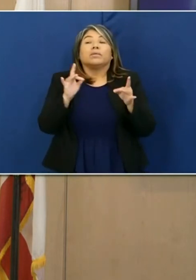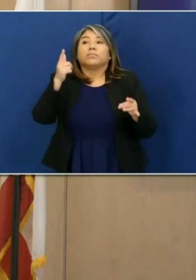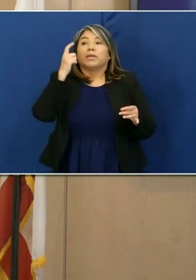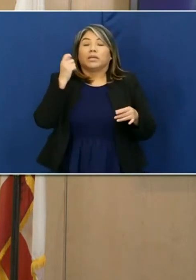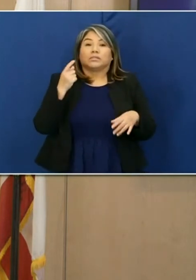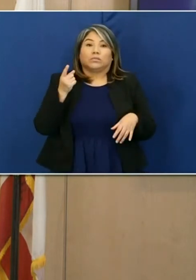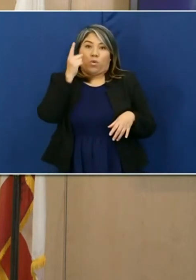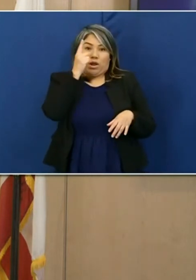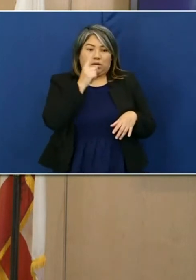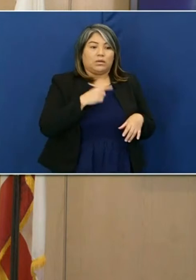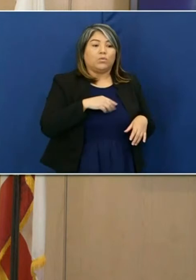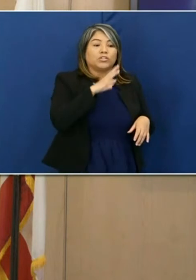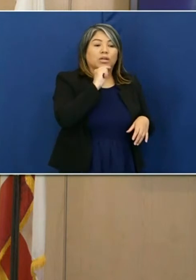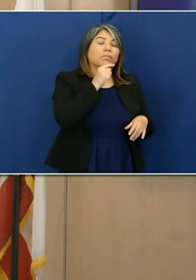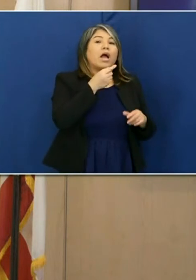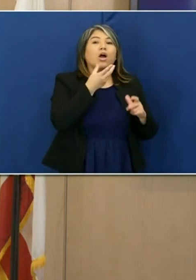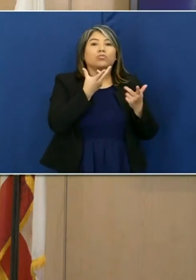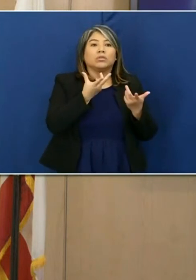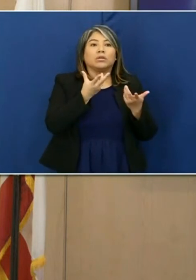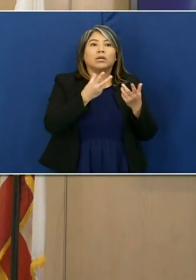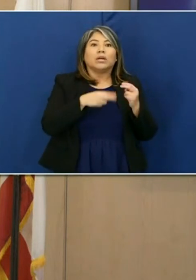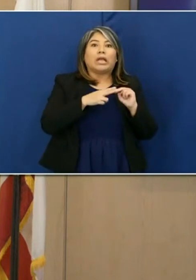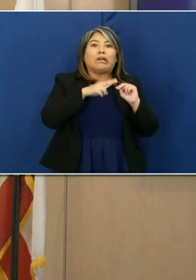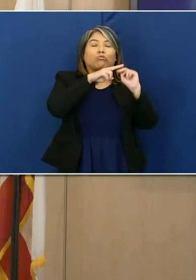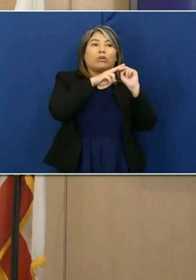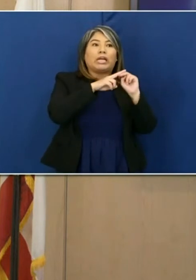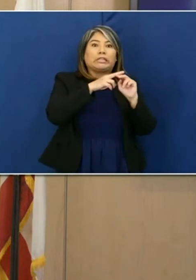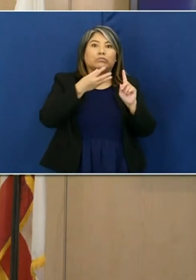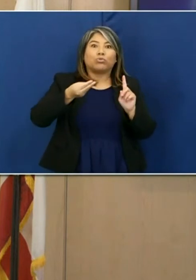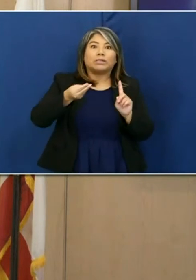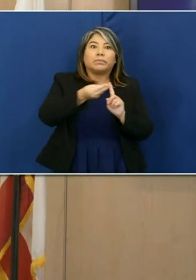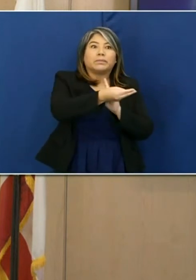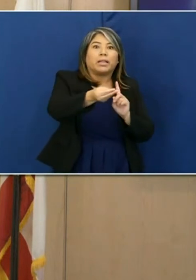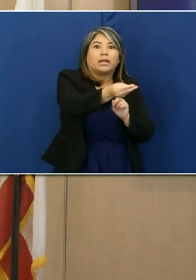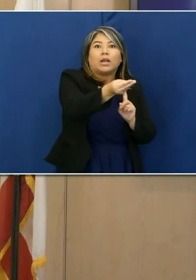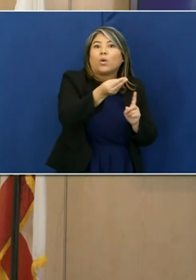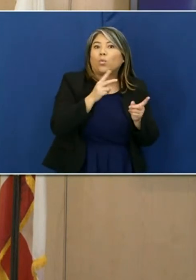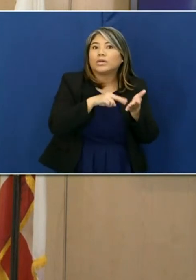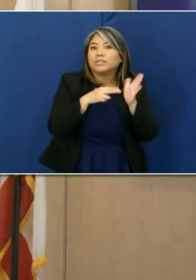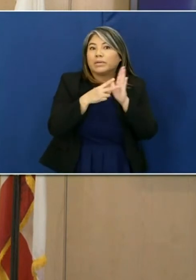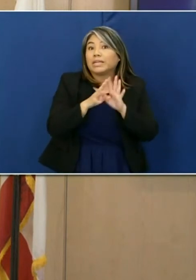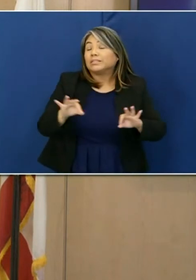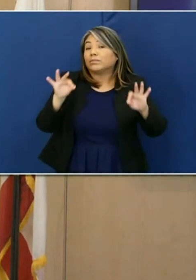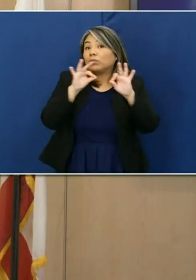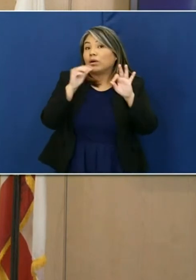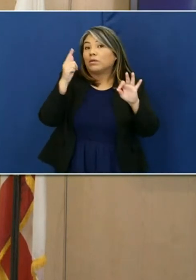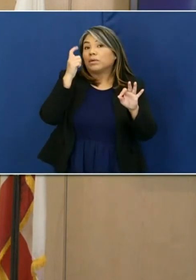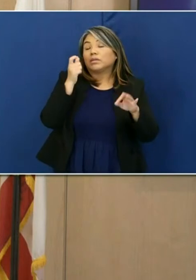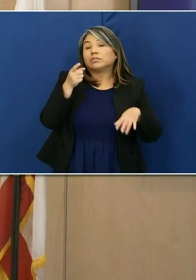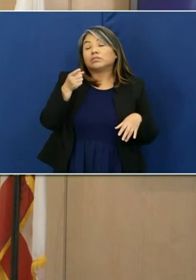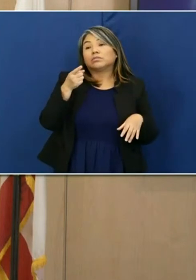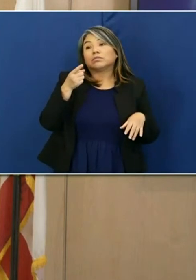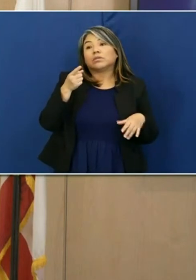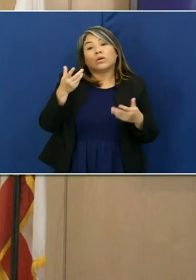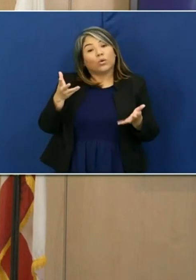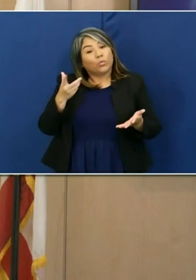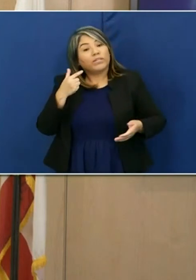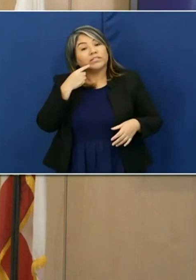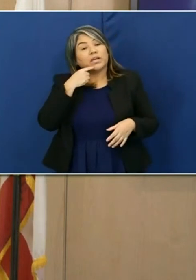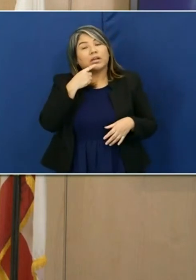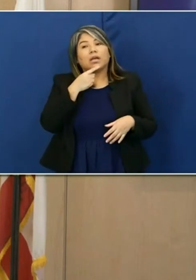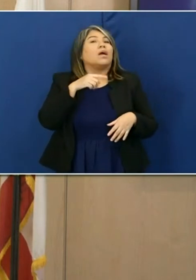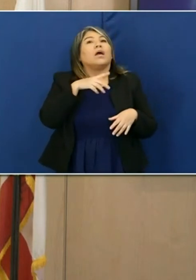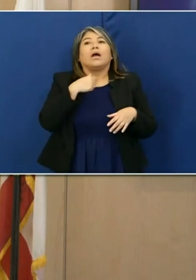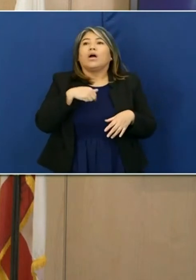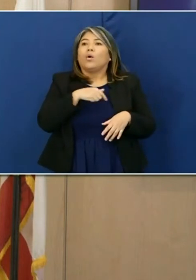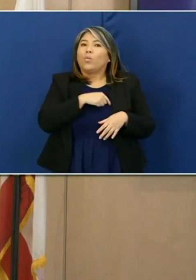when we're talking about increased transmissibility, what does it really mean? And this is quite important because, again, we've said that it doesn't change what we